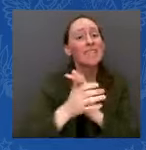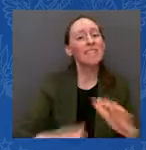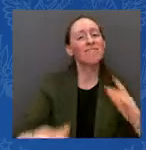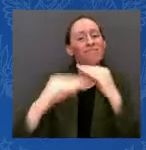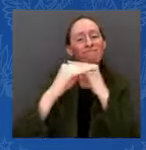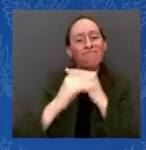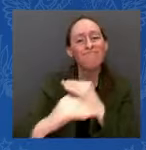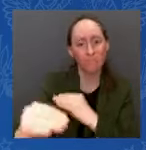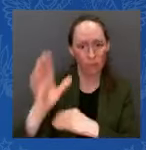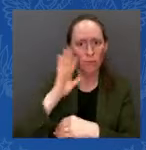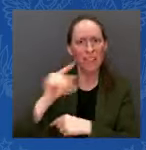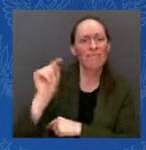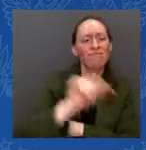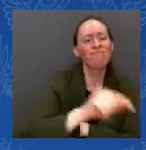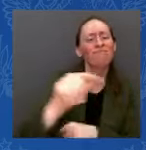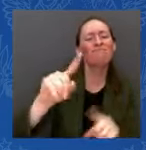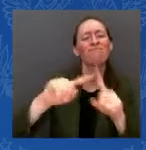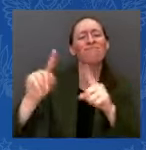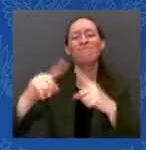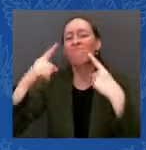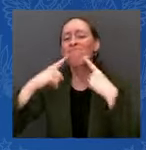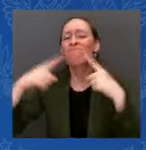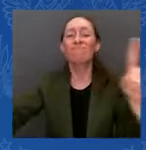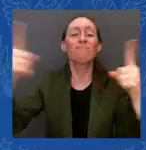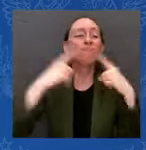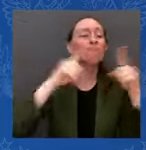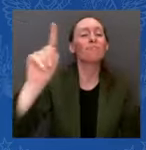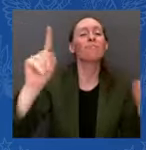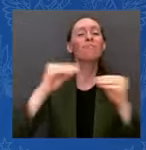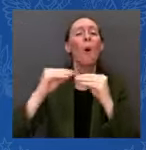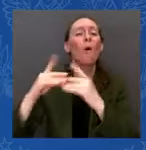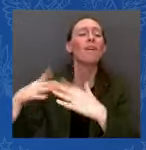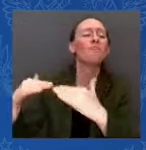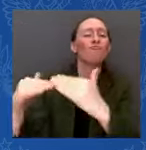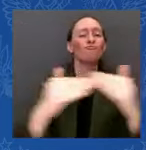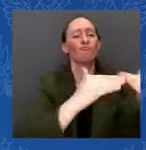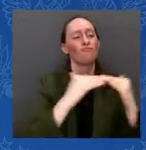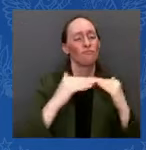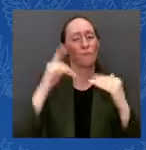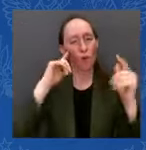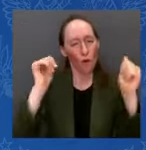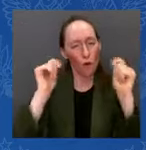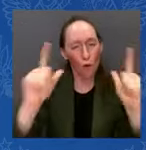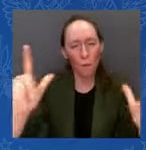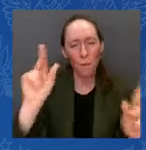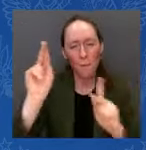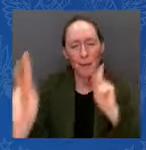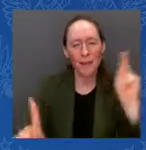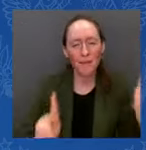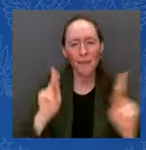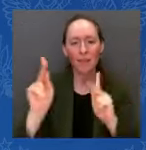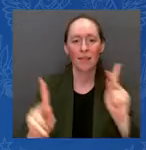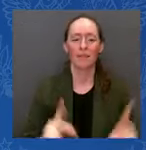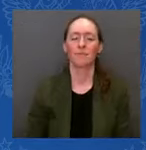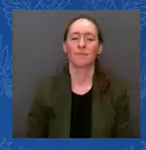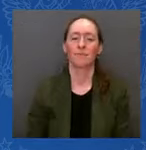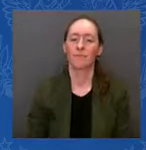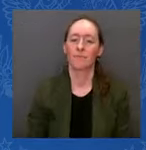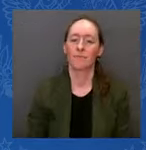for all, and where all countries are able to act in their sovereign interests, free from